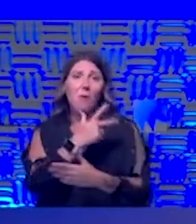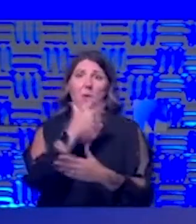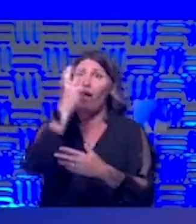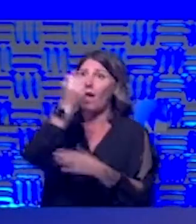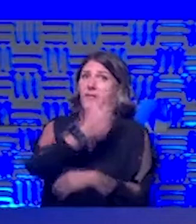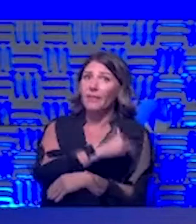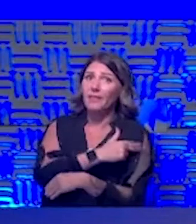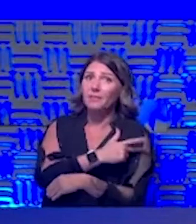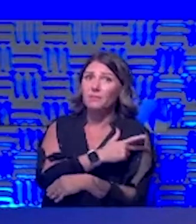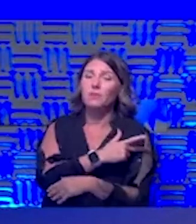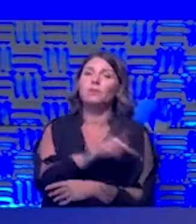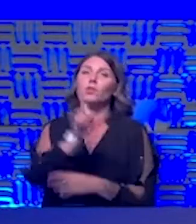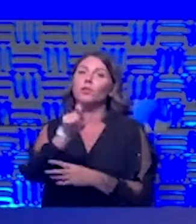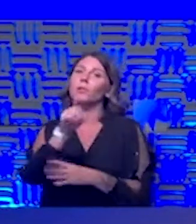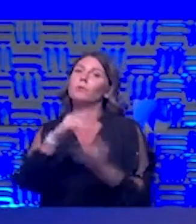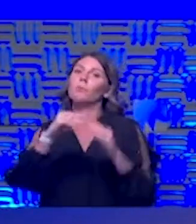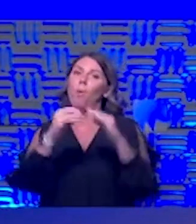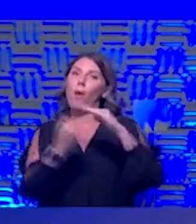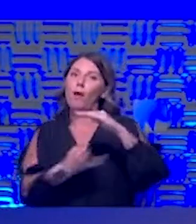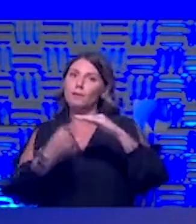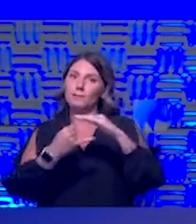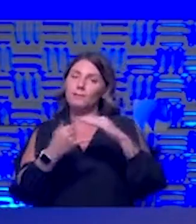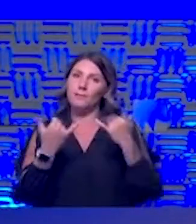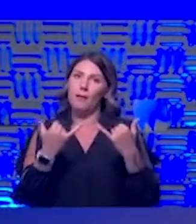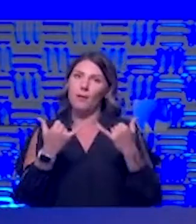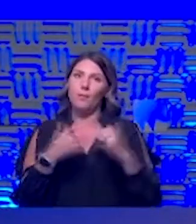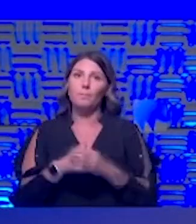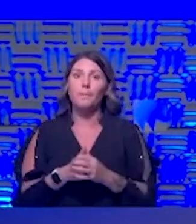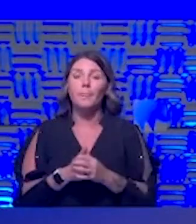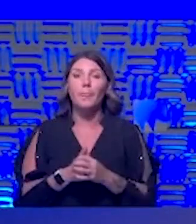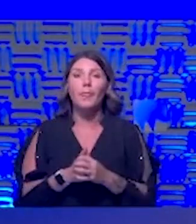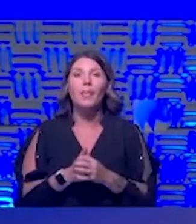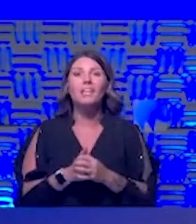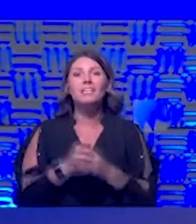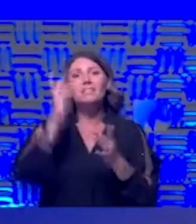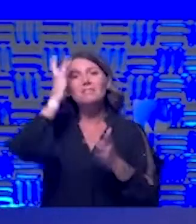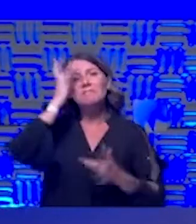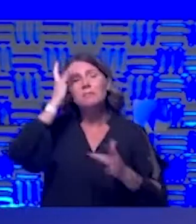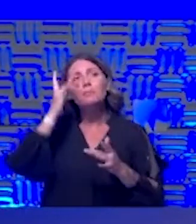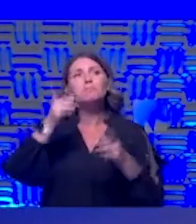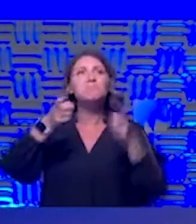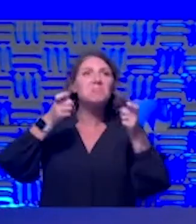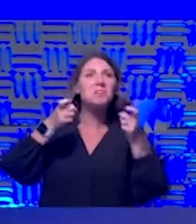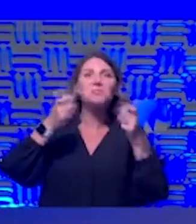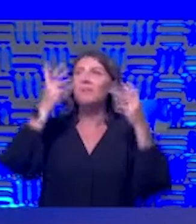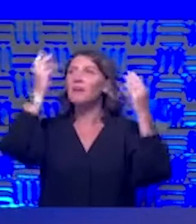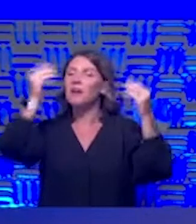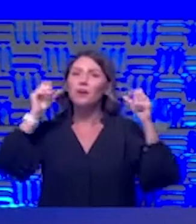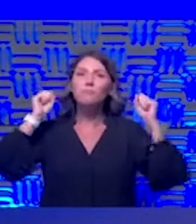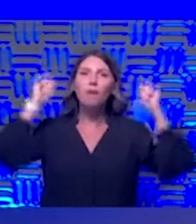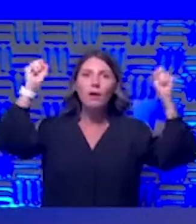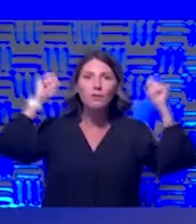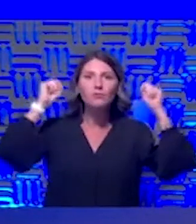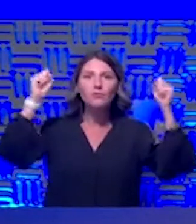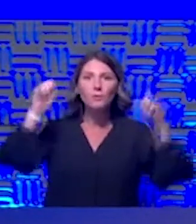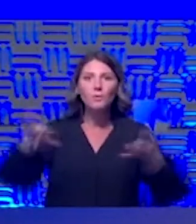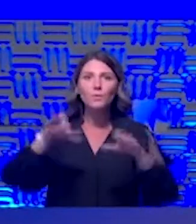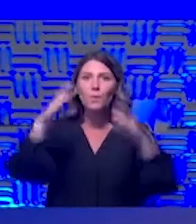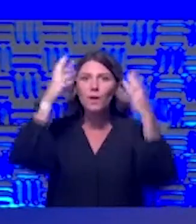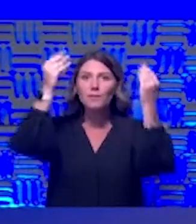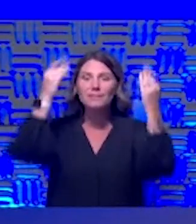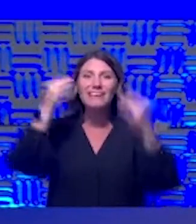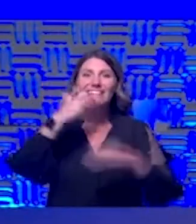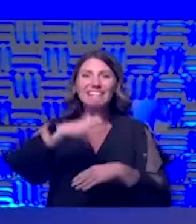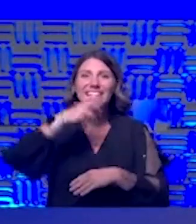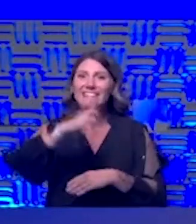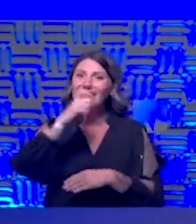you're probably going to have to be a little more isolated right now. If your illnesses are a little more manageable and you can out, you can exercise, you can do things outside, the heat's not going to bother